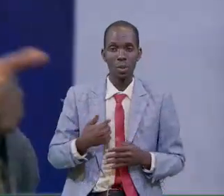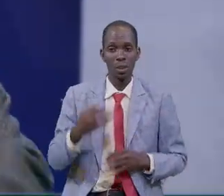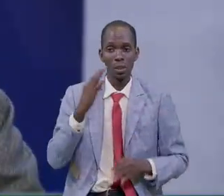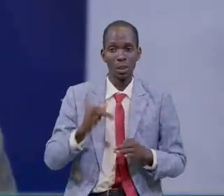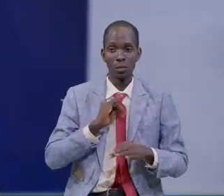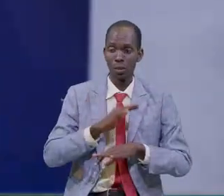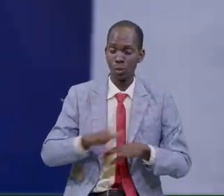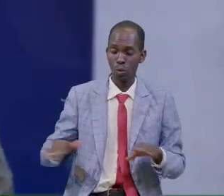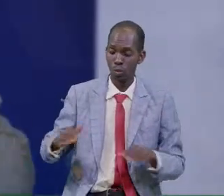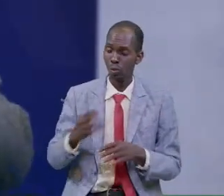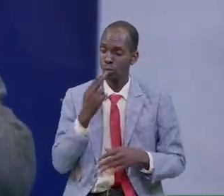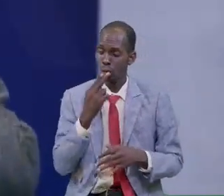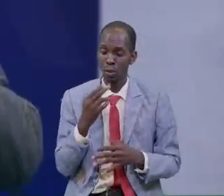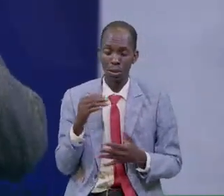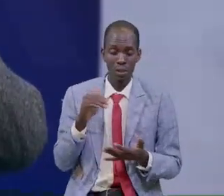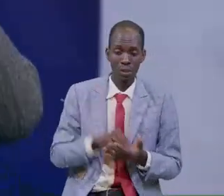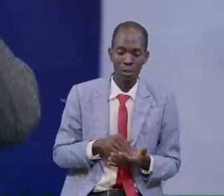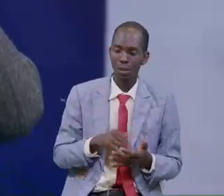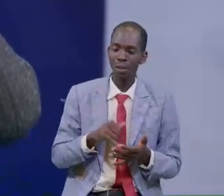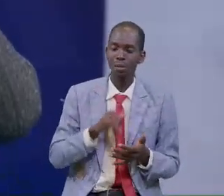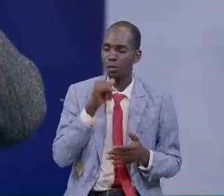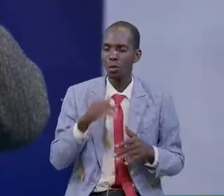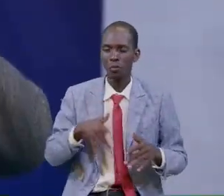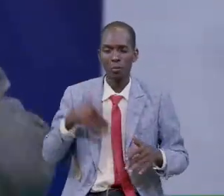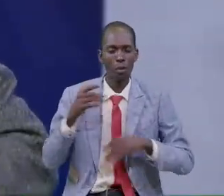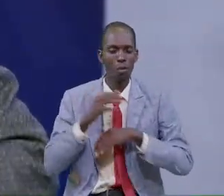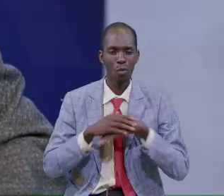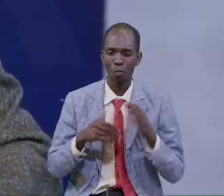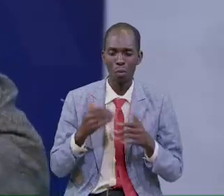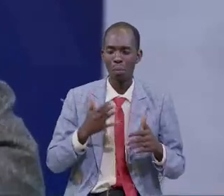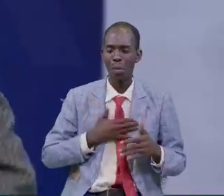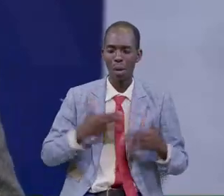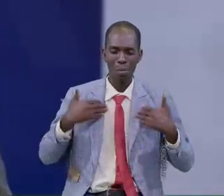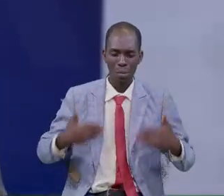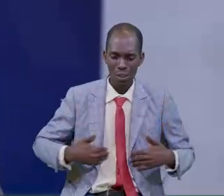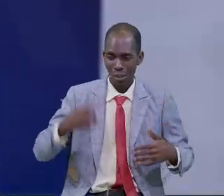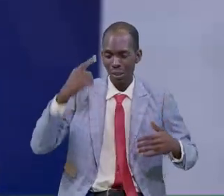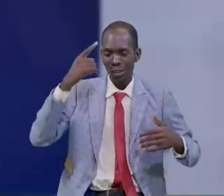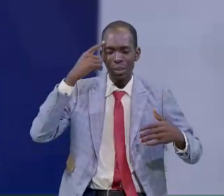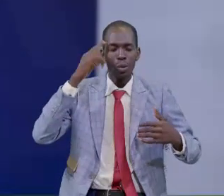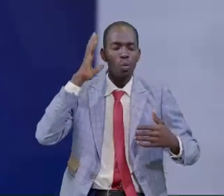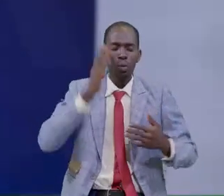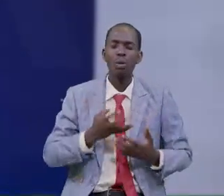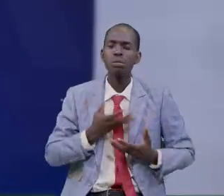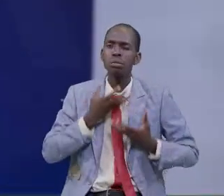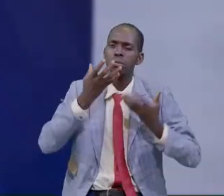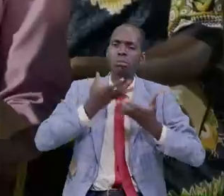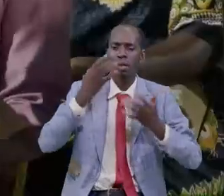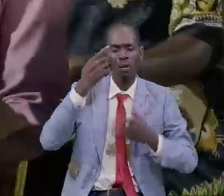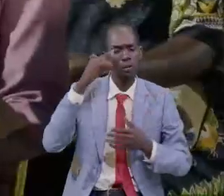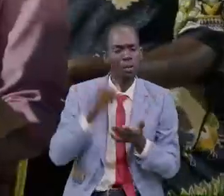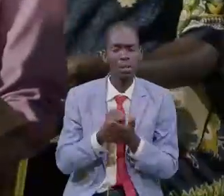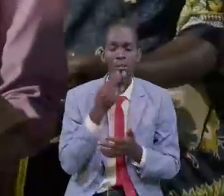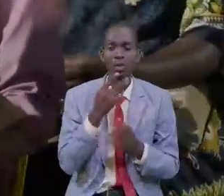Which, if I don't take it, all my body, my brain will be screaming. The Lord comes to deliver you